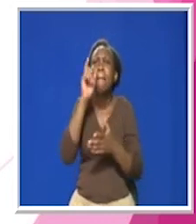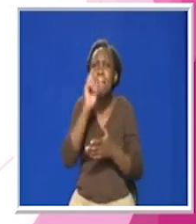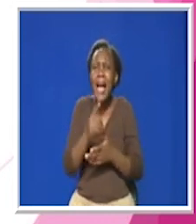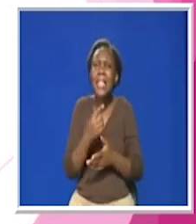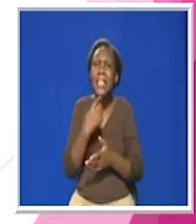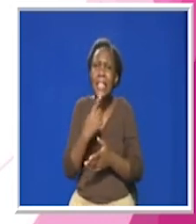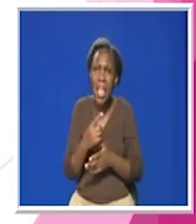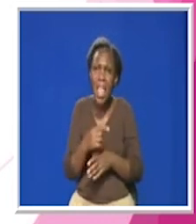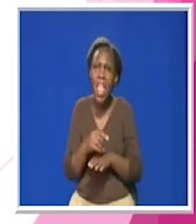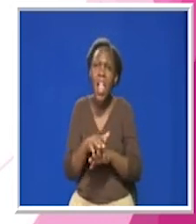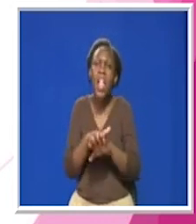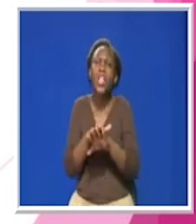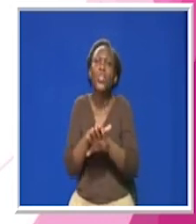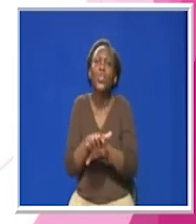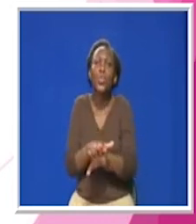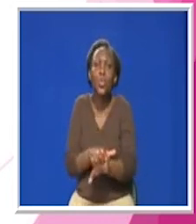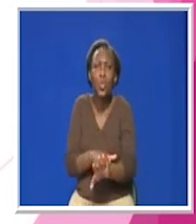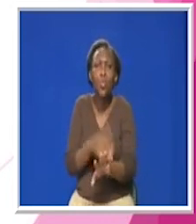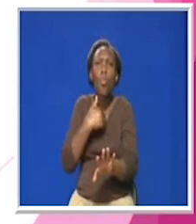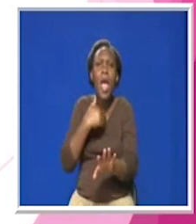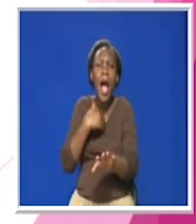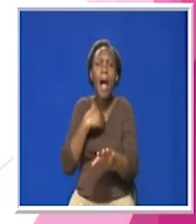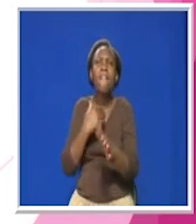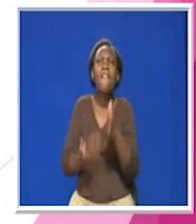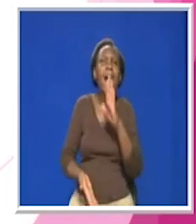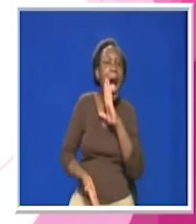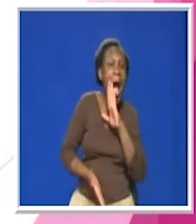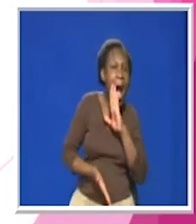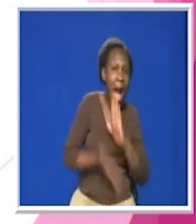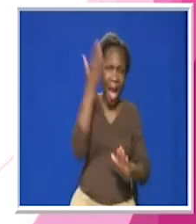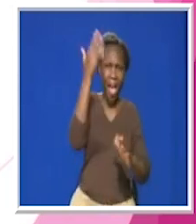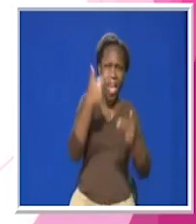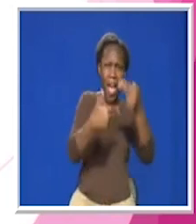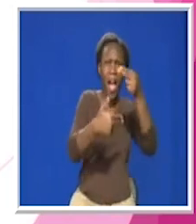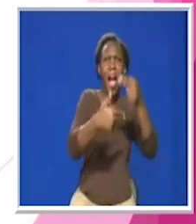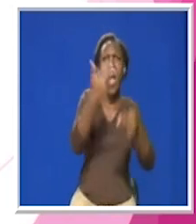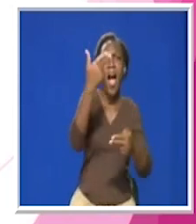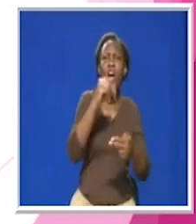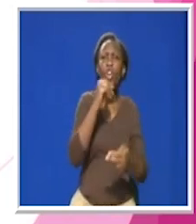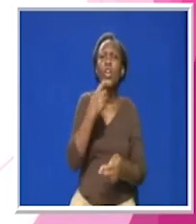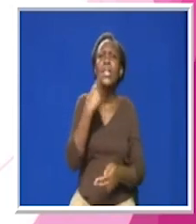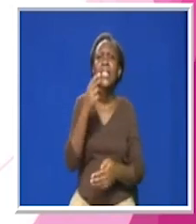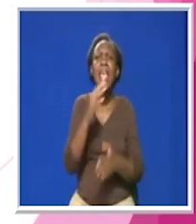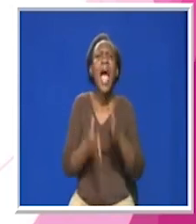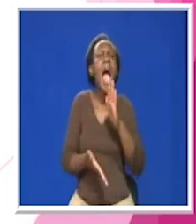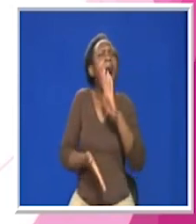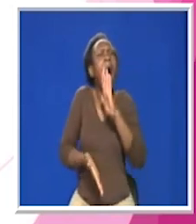rate, not slow. There is faster rate of reaction, not fast. Because you are